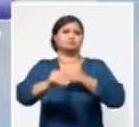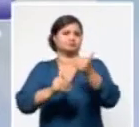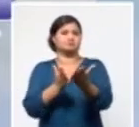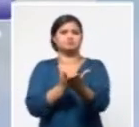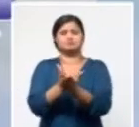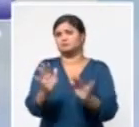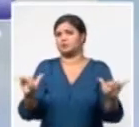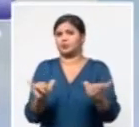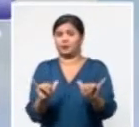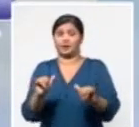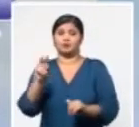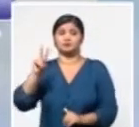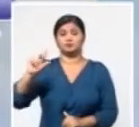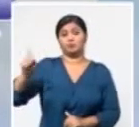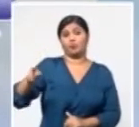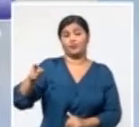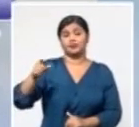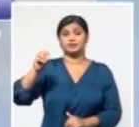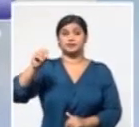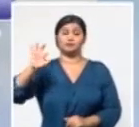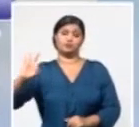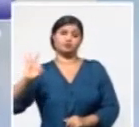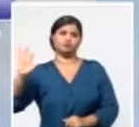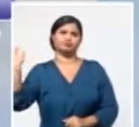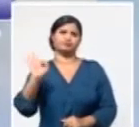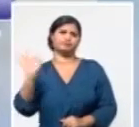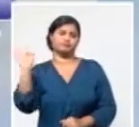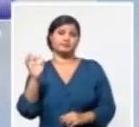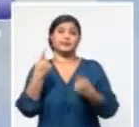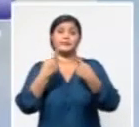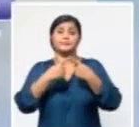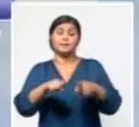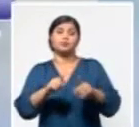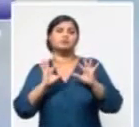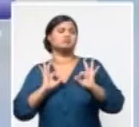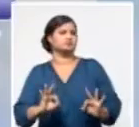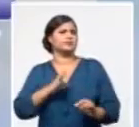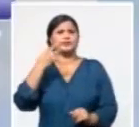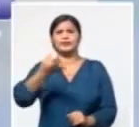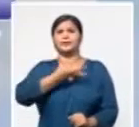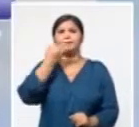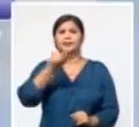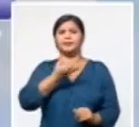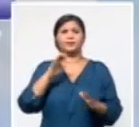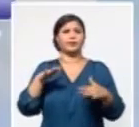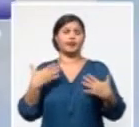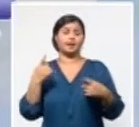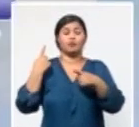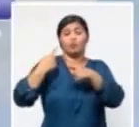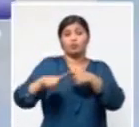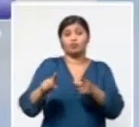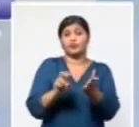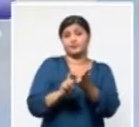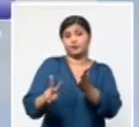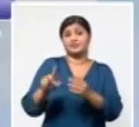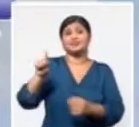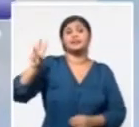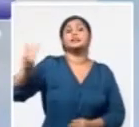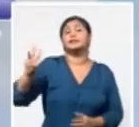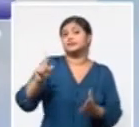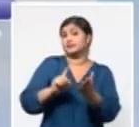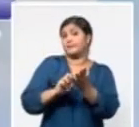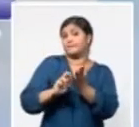place with the same incidence rate, 2.08, and as I always reiterate,